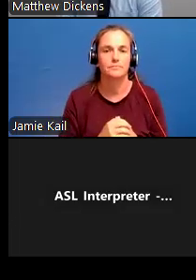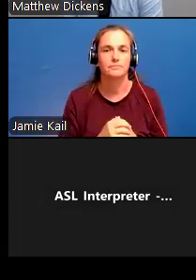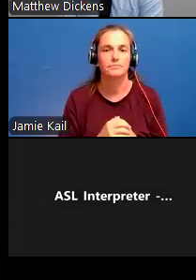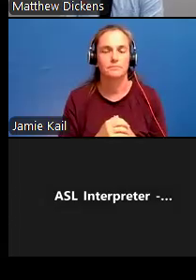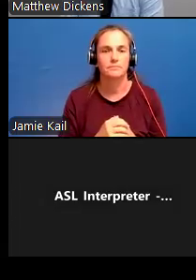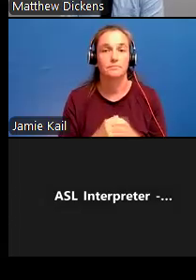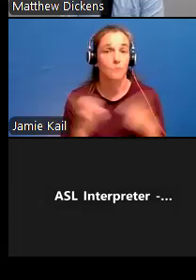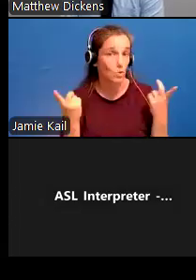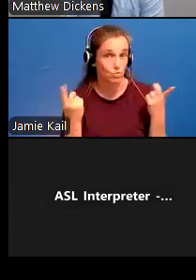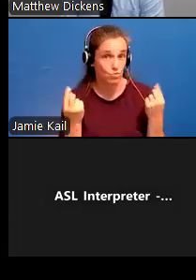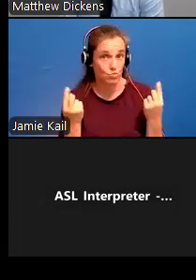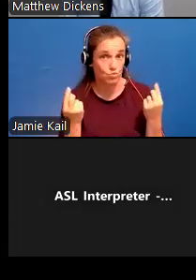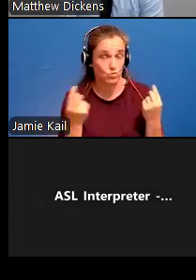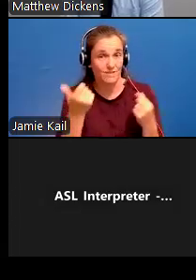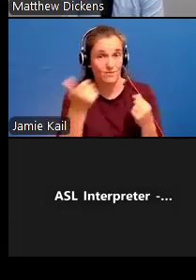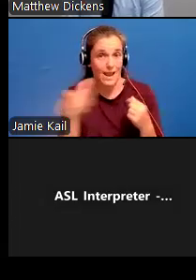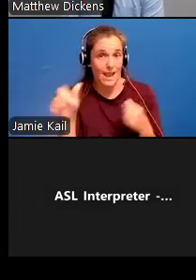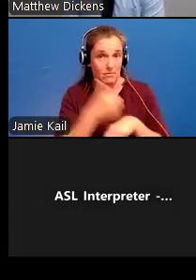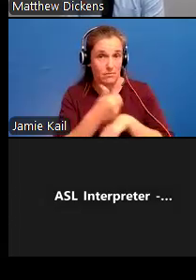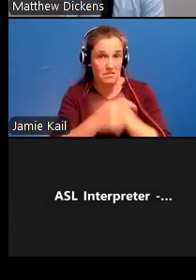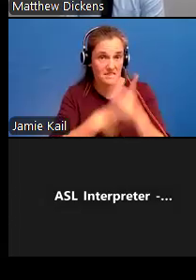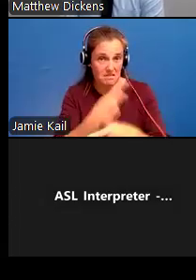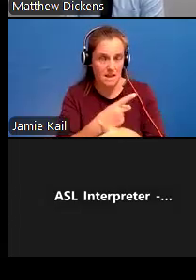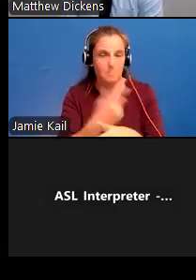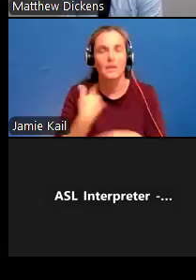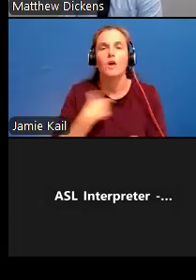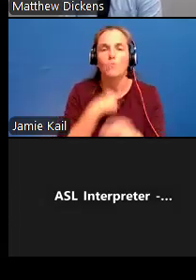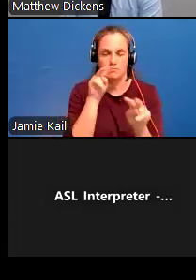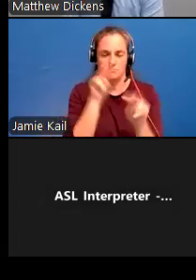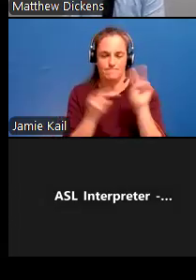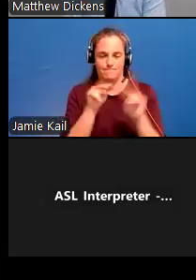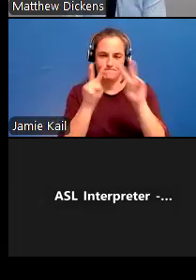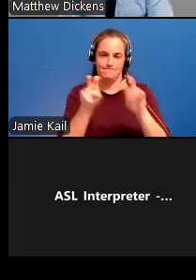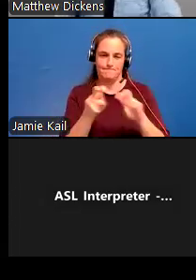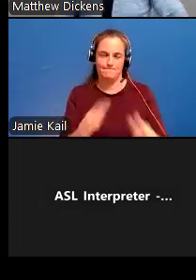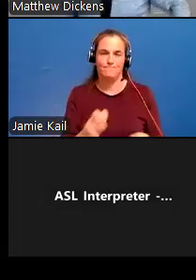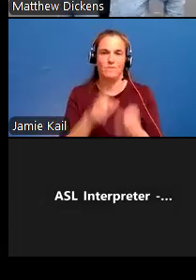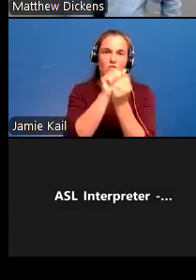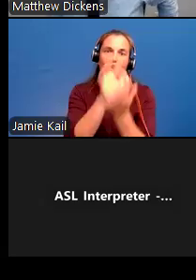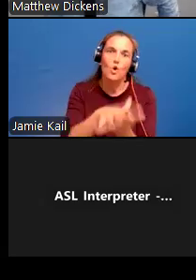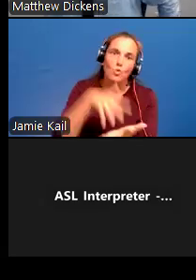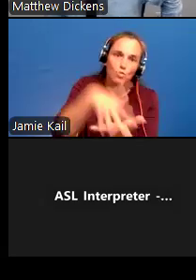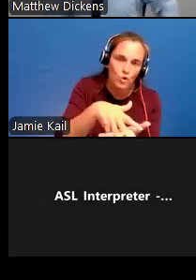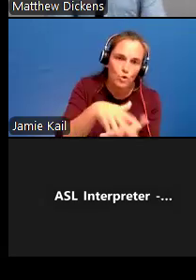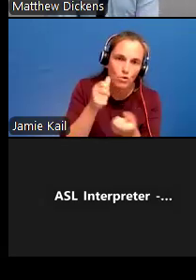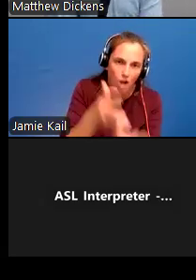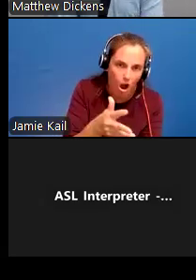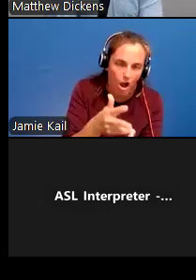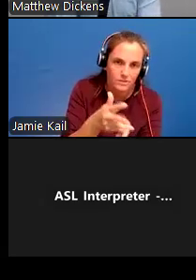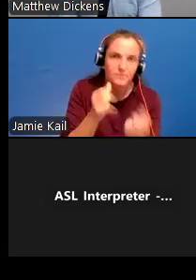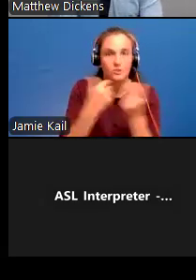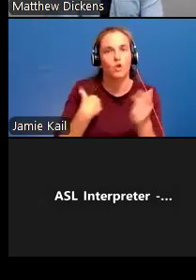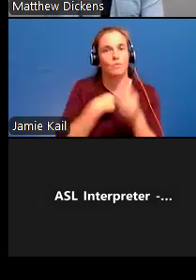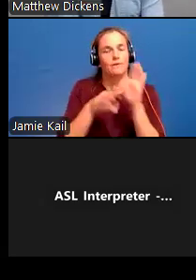What we do for any allegation type is we work to find the root cause of the issue so that we can develop a service